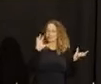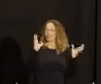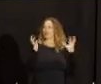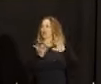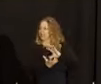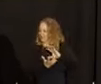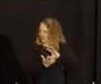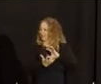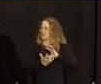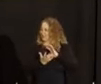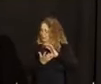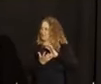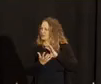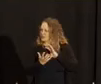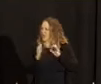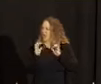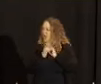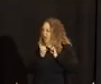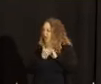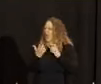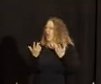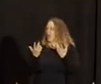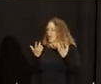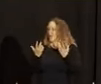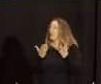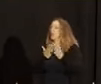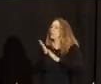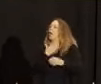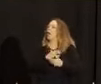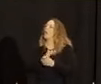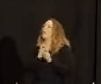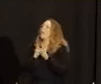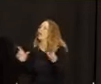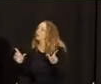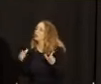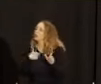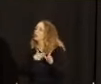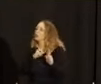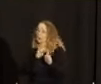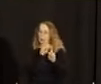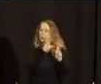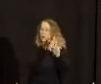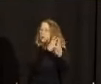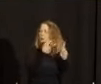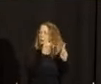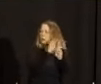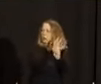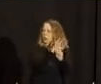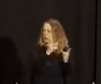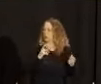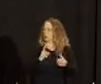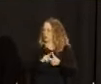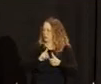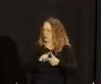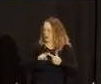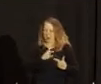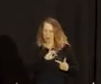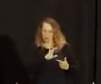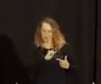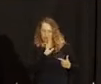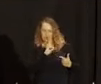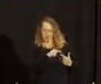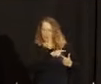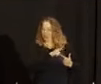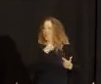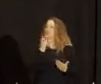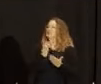starts with the language that we use, but it also starts with Maria was using this, Maria, Becca, we've all talked